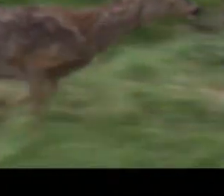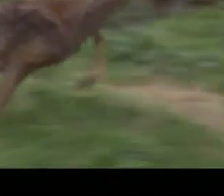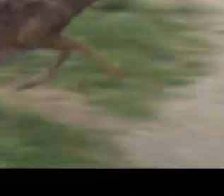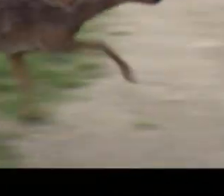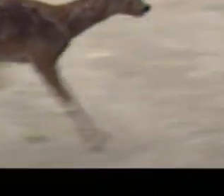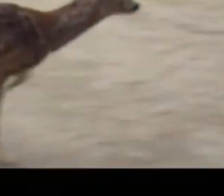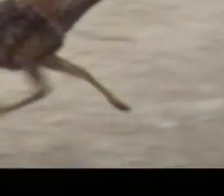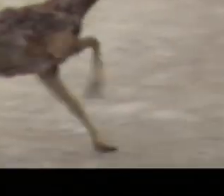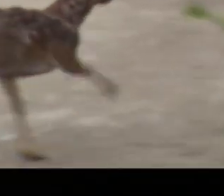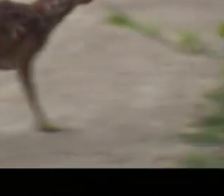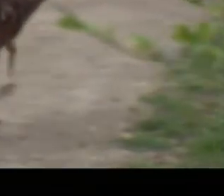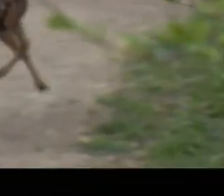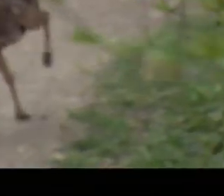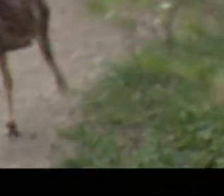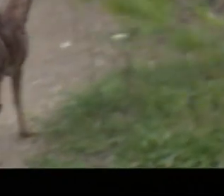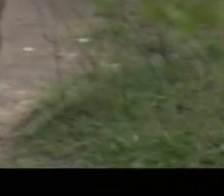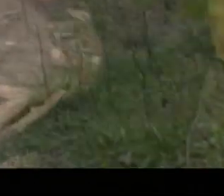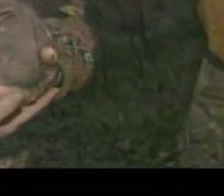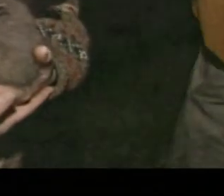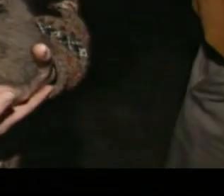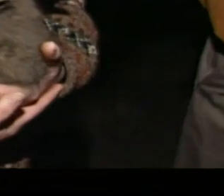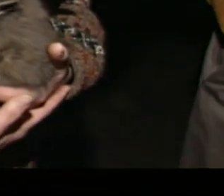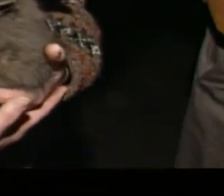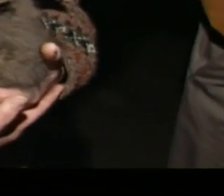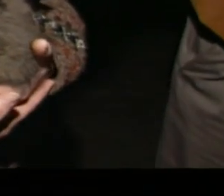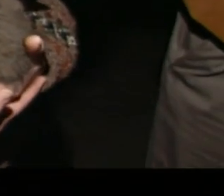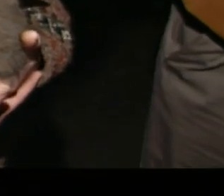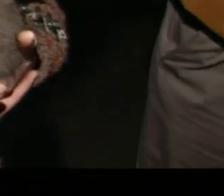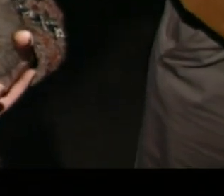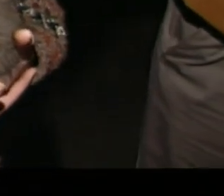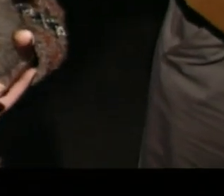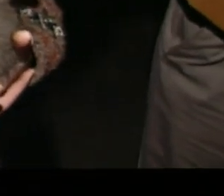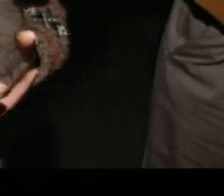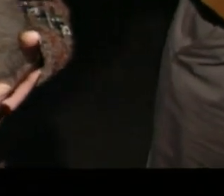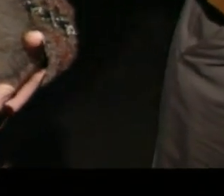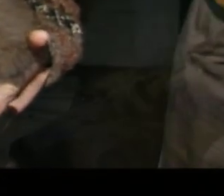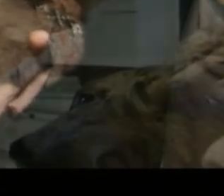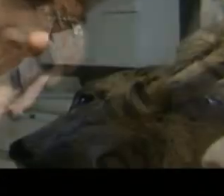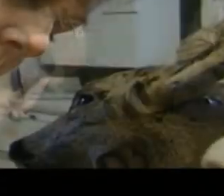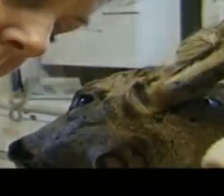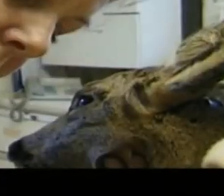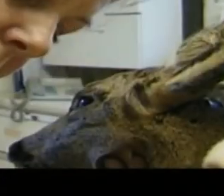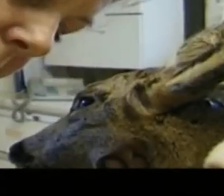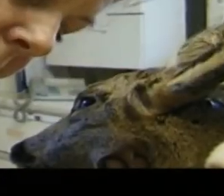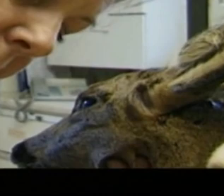In the stillness of the night, there are people who care.